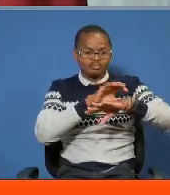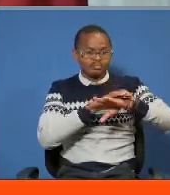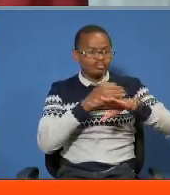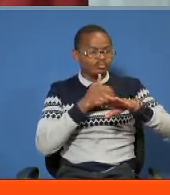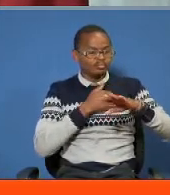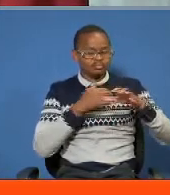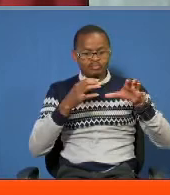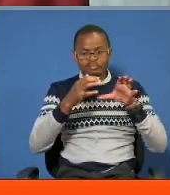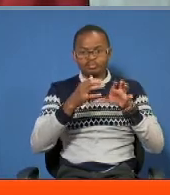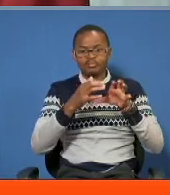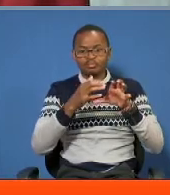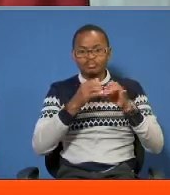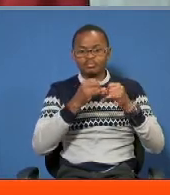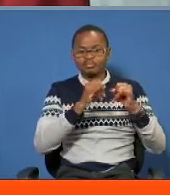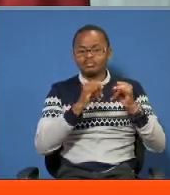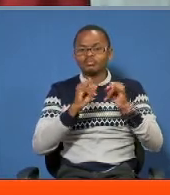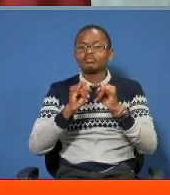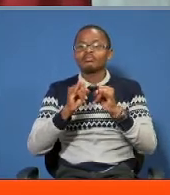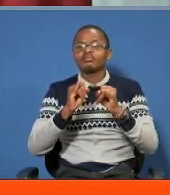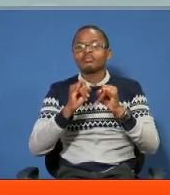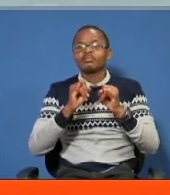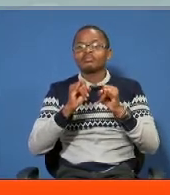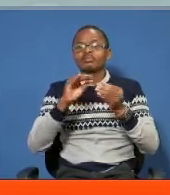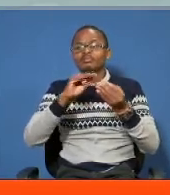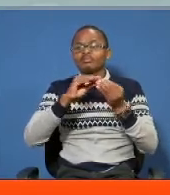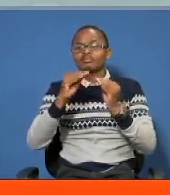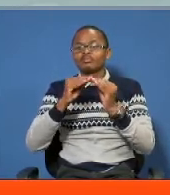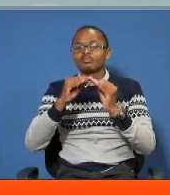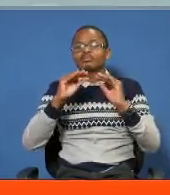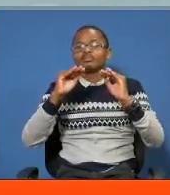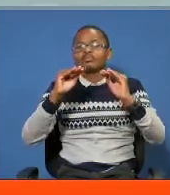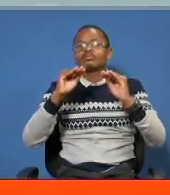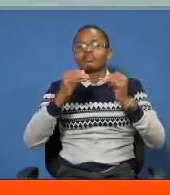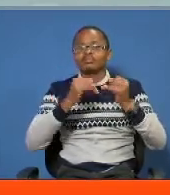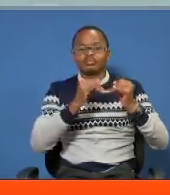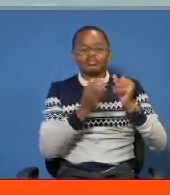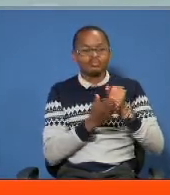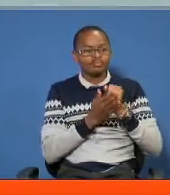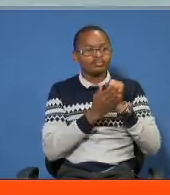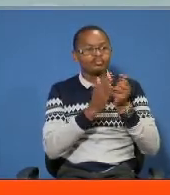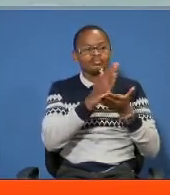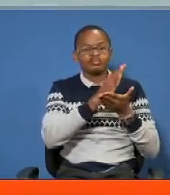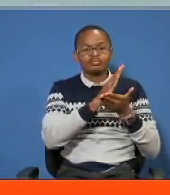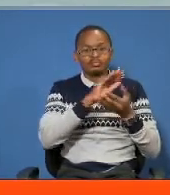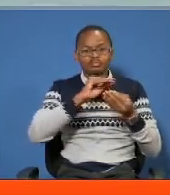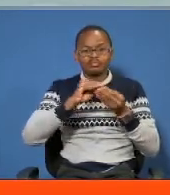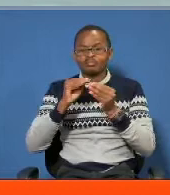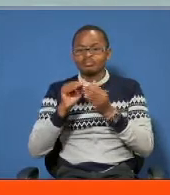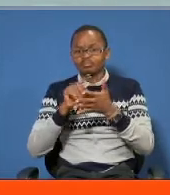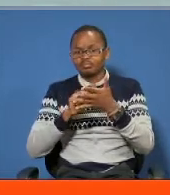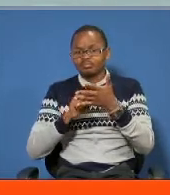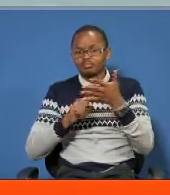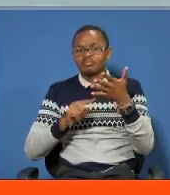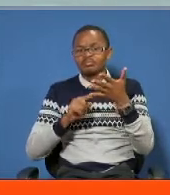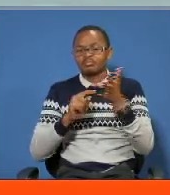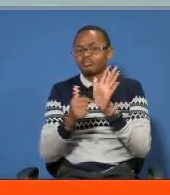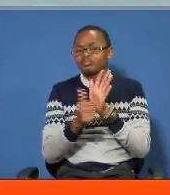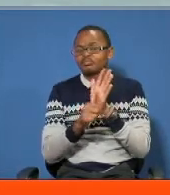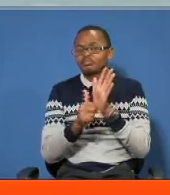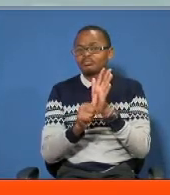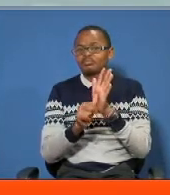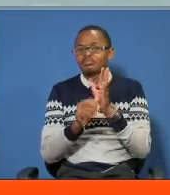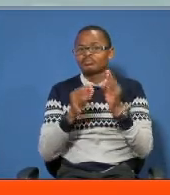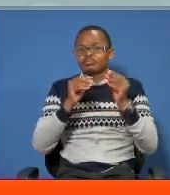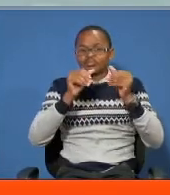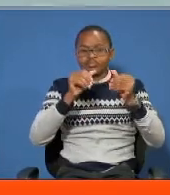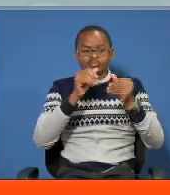you face as an agency as you try to create awareness, or as you're trying to help some of this young innovation? What are some of the hurdles